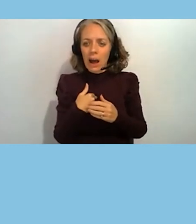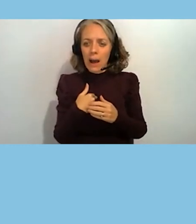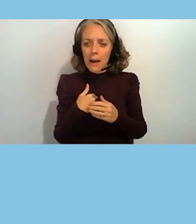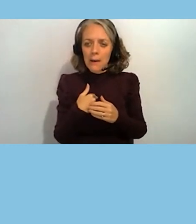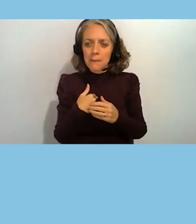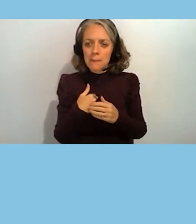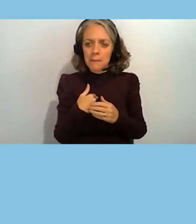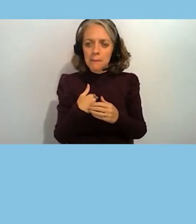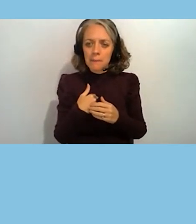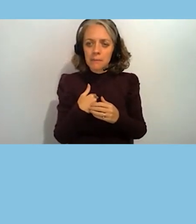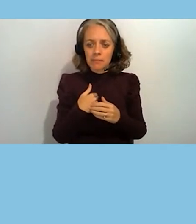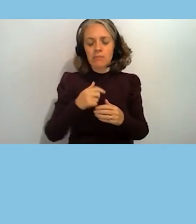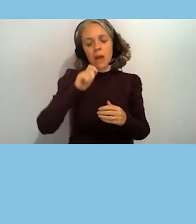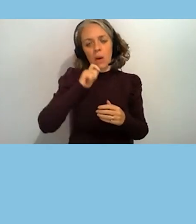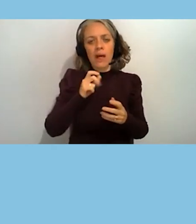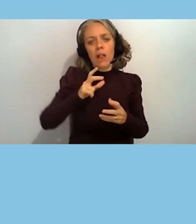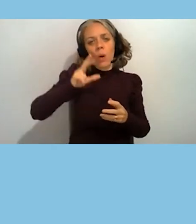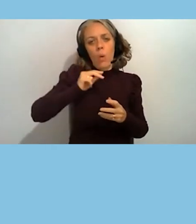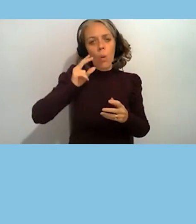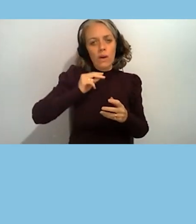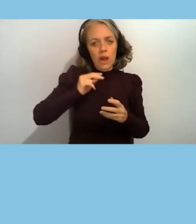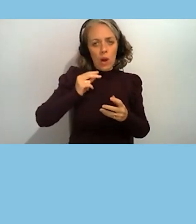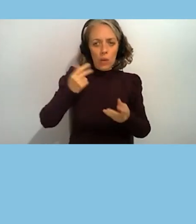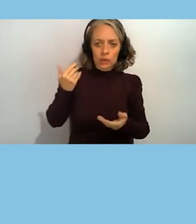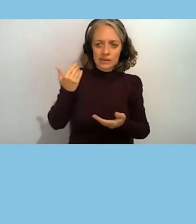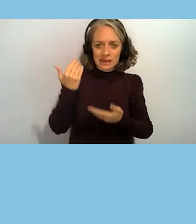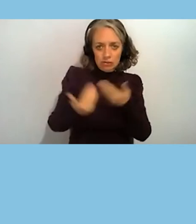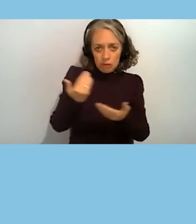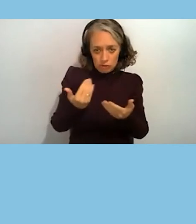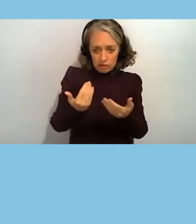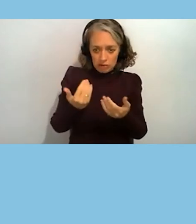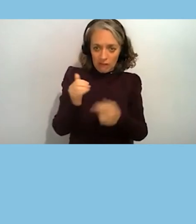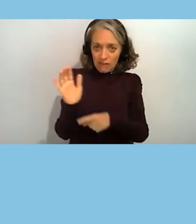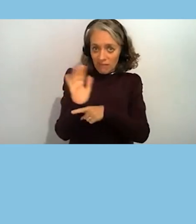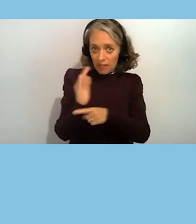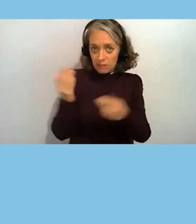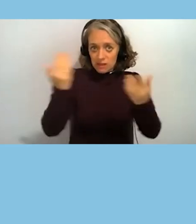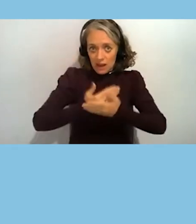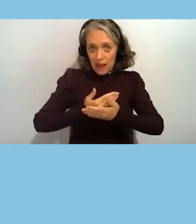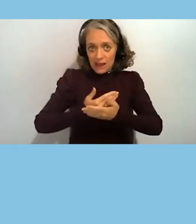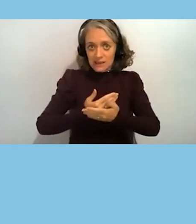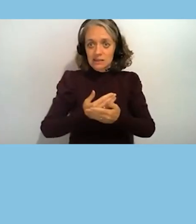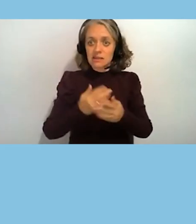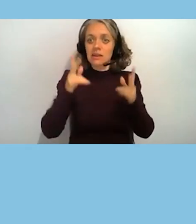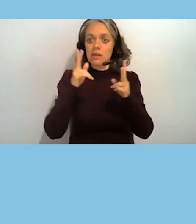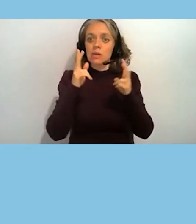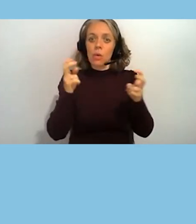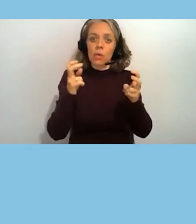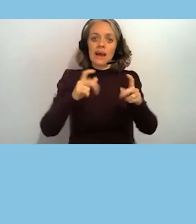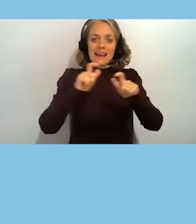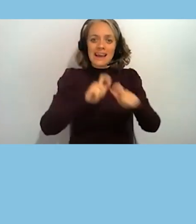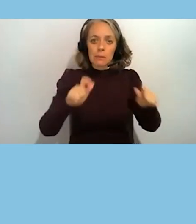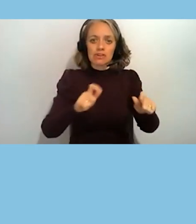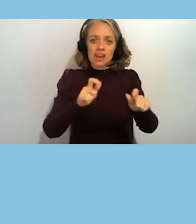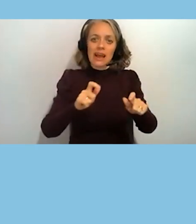going to do an audio description of a film tonight called Captioning on Captioning, which